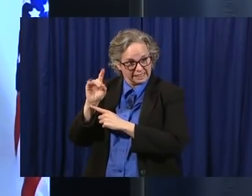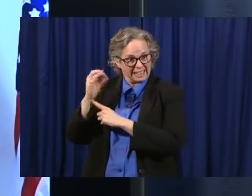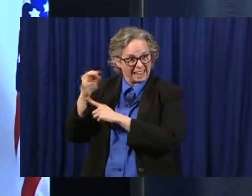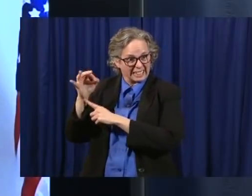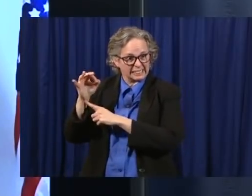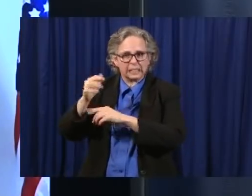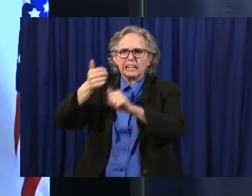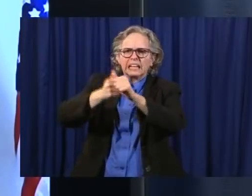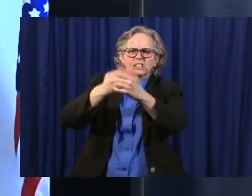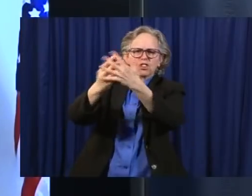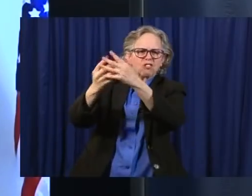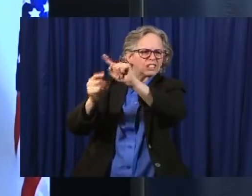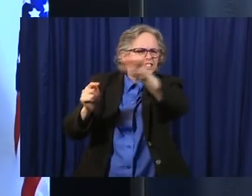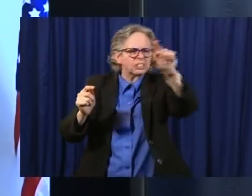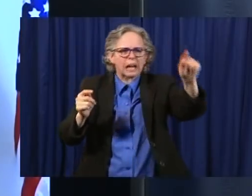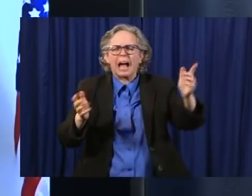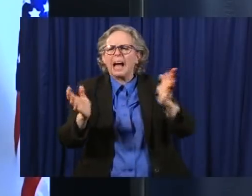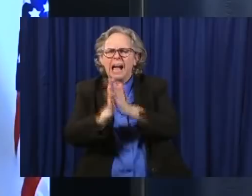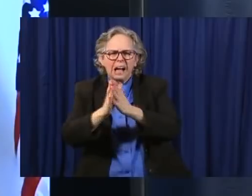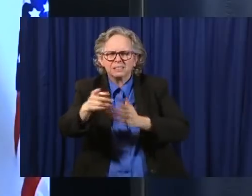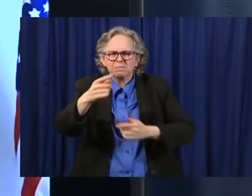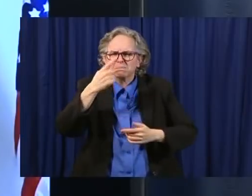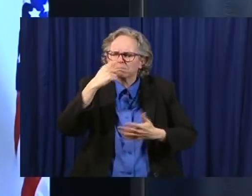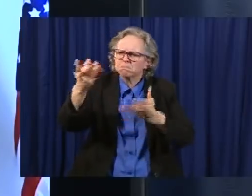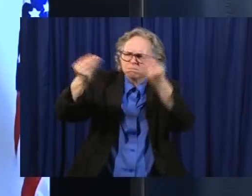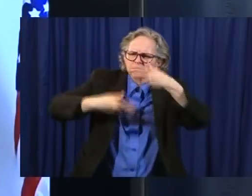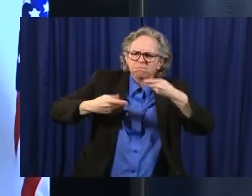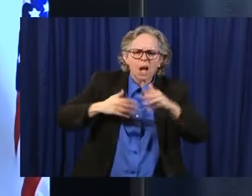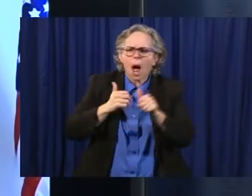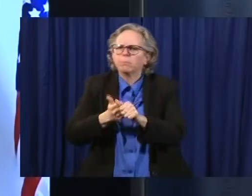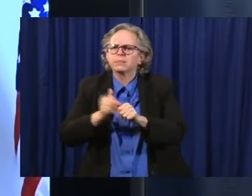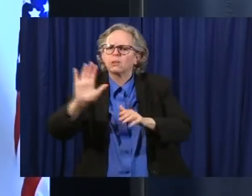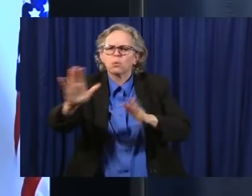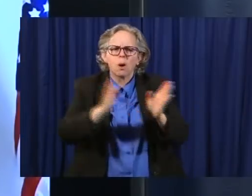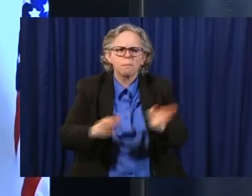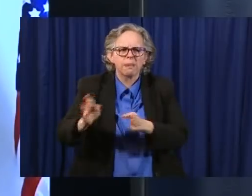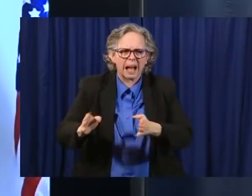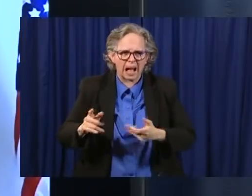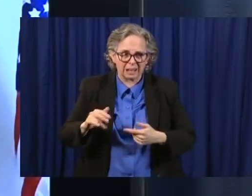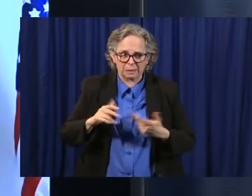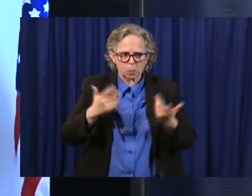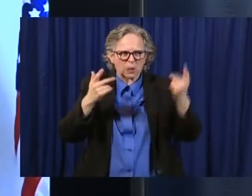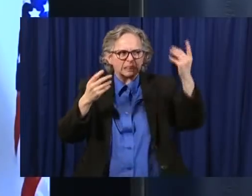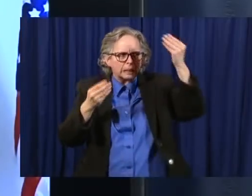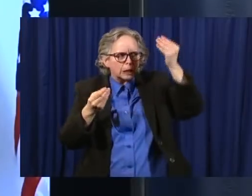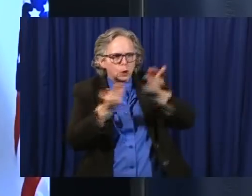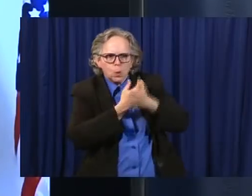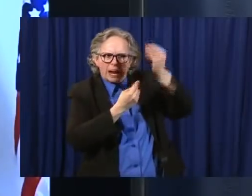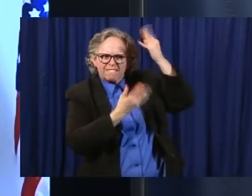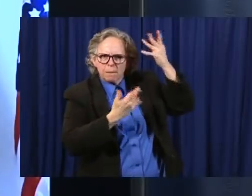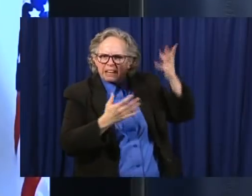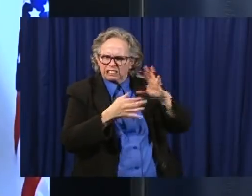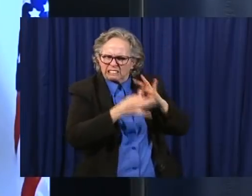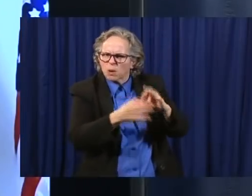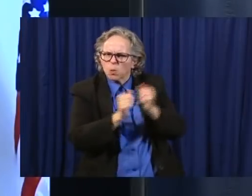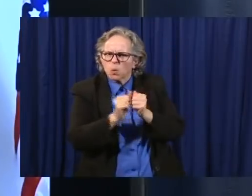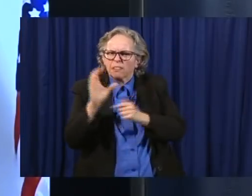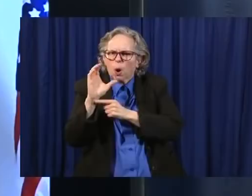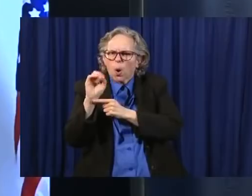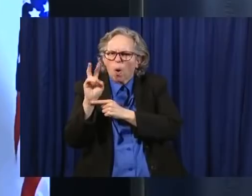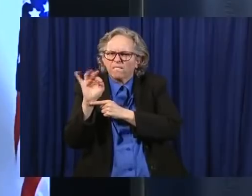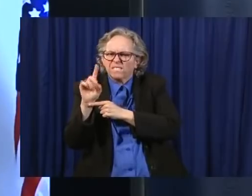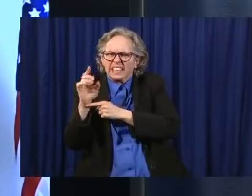accounted for what we knew about COVID-19 at the time, because we know a lot of different information now than we did then, and that we